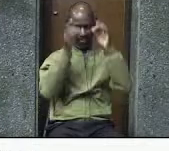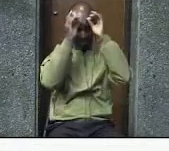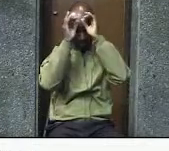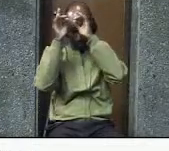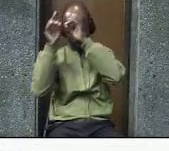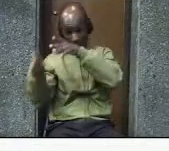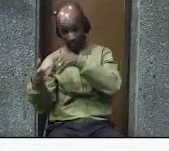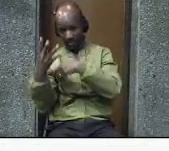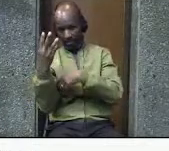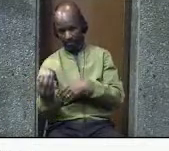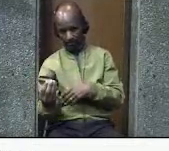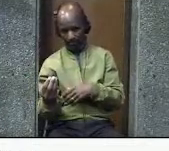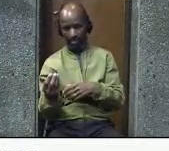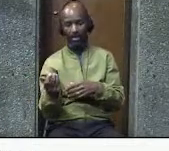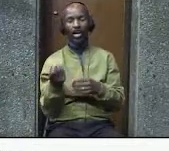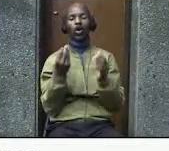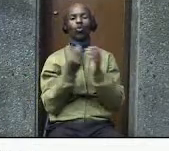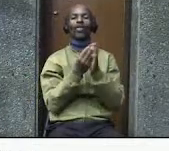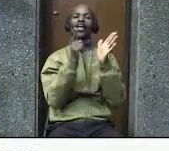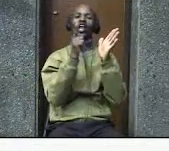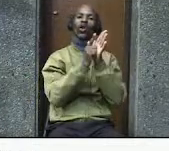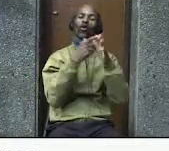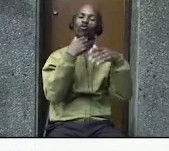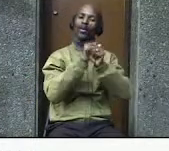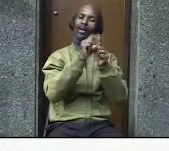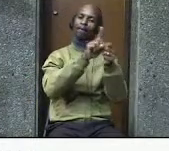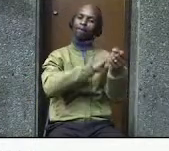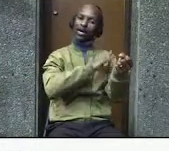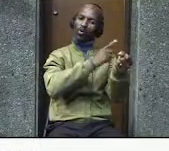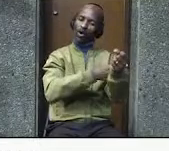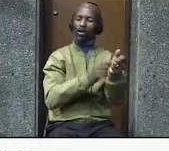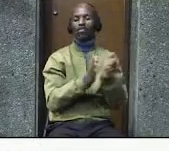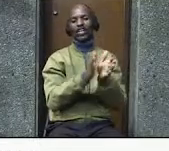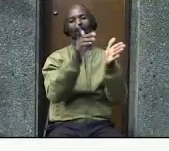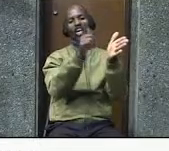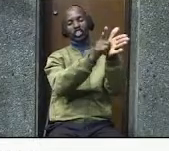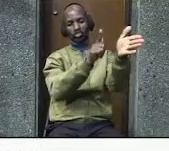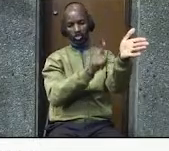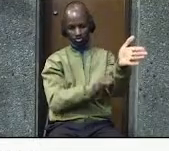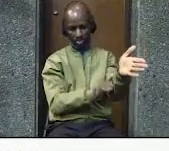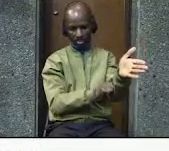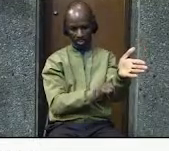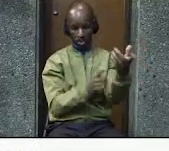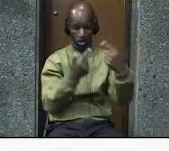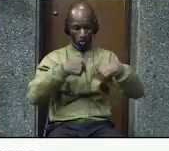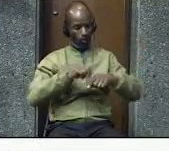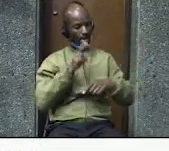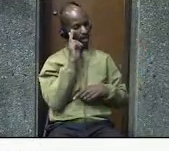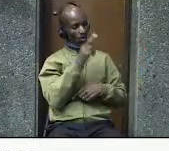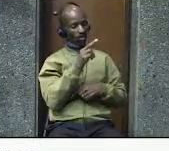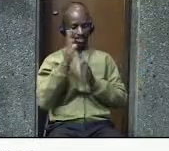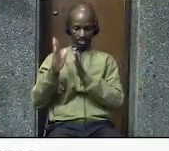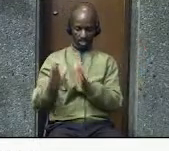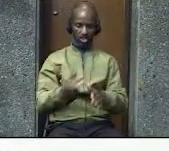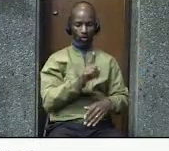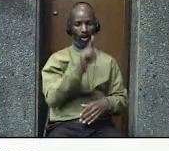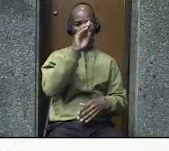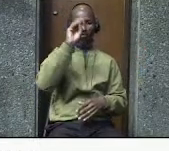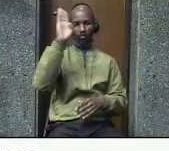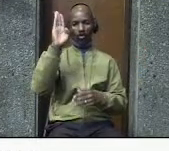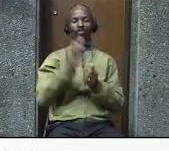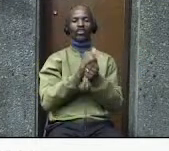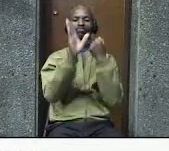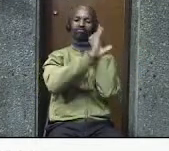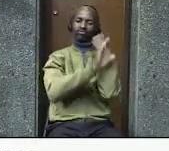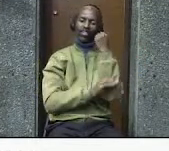information. Even with the lawmaking powers of the legislature, we've looked at Section 104 of the Constitution as